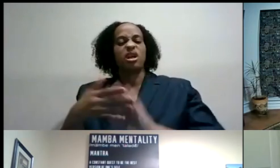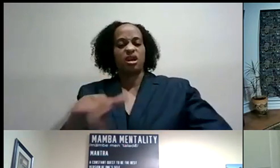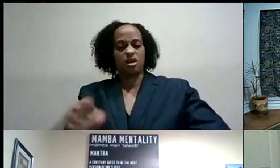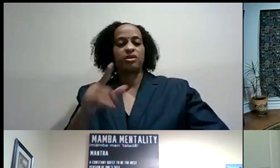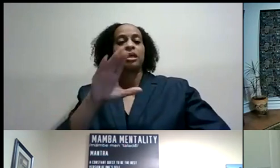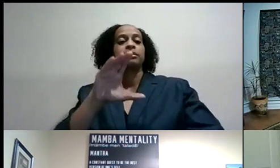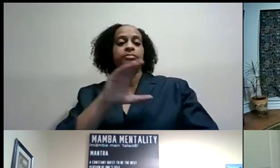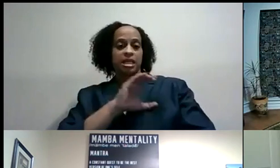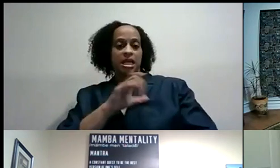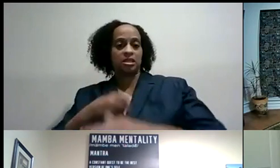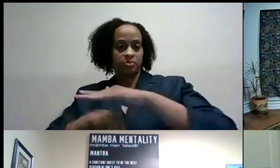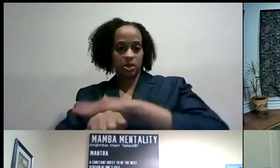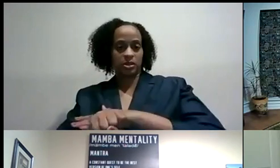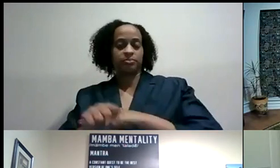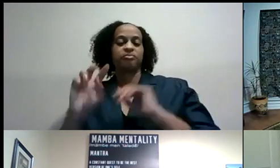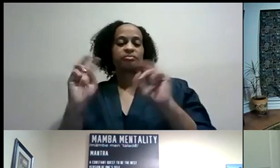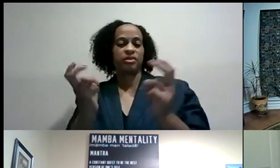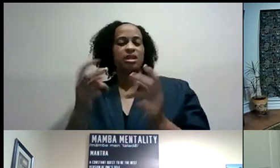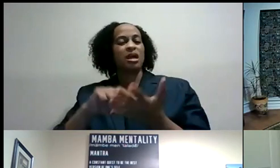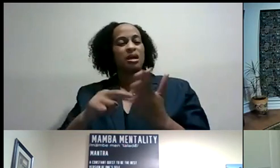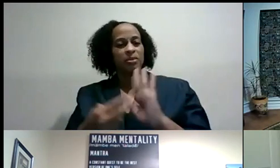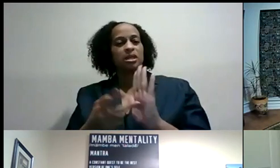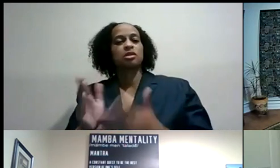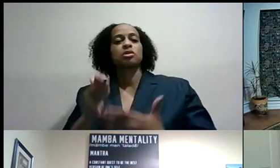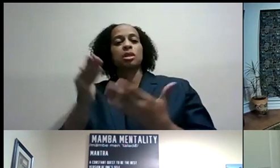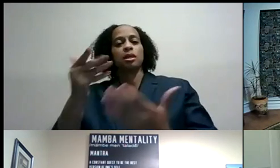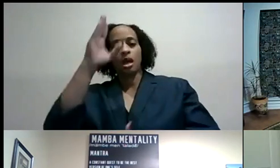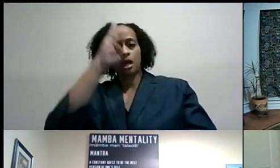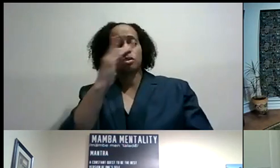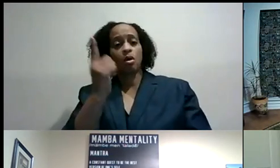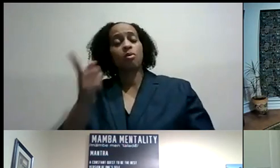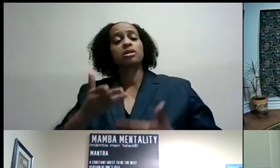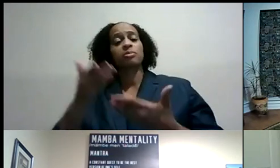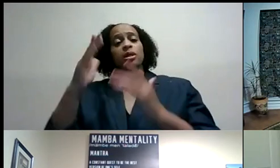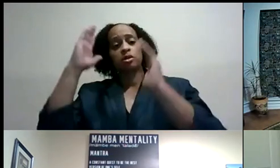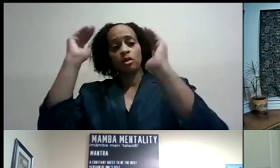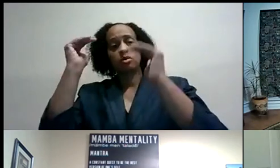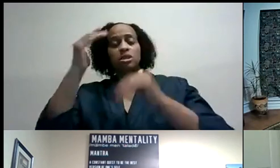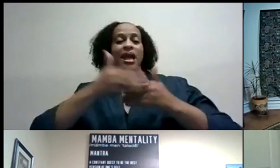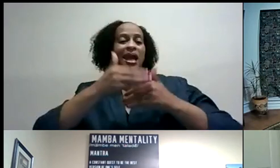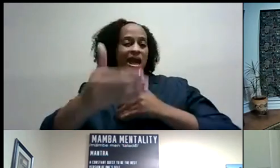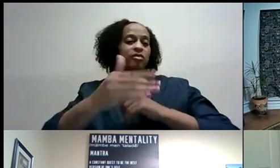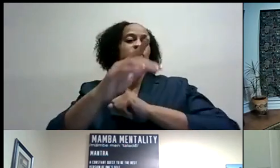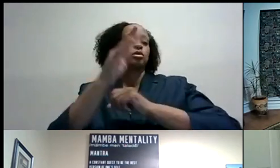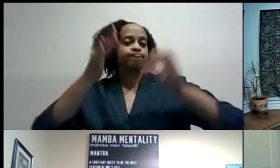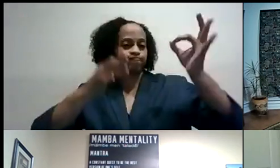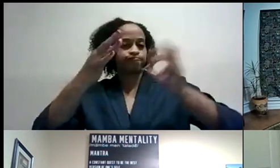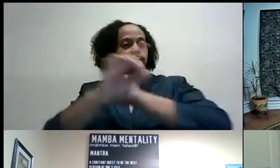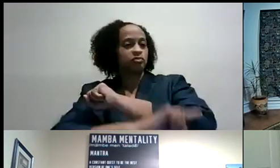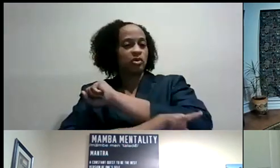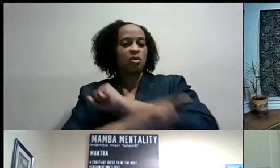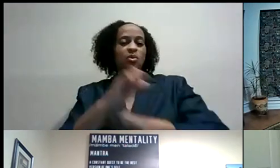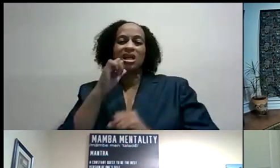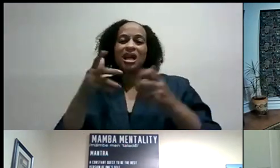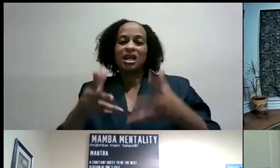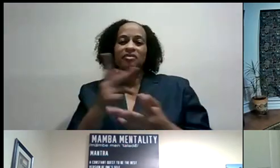birth. To me, that suggests that God always brings hope after judgment. Amen. We're not left in a